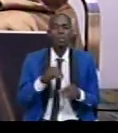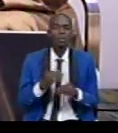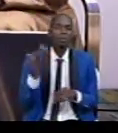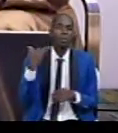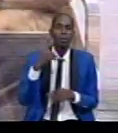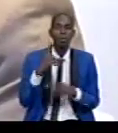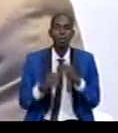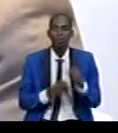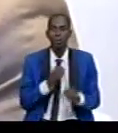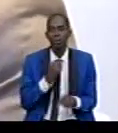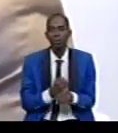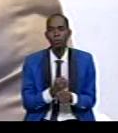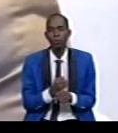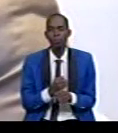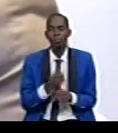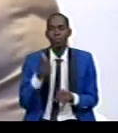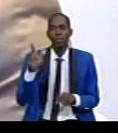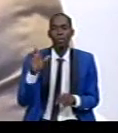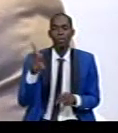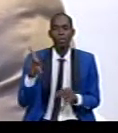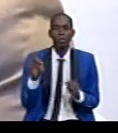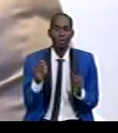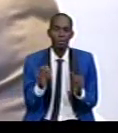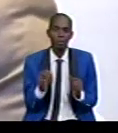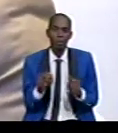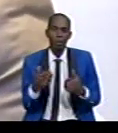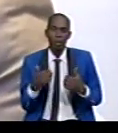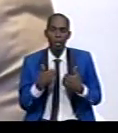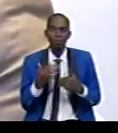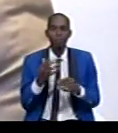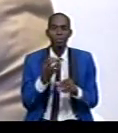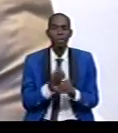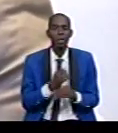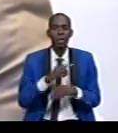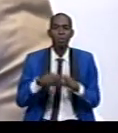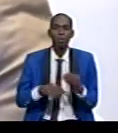1 year, Global Crusade with Kumuyi has recorded over